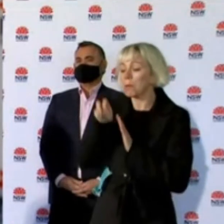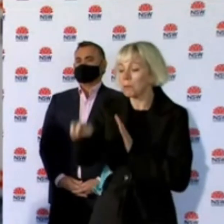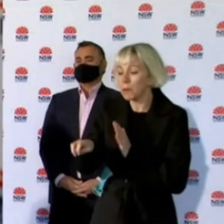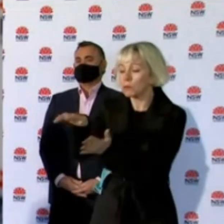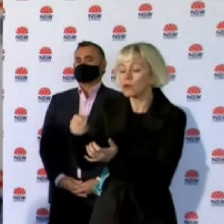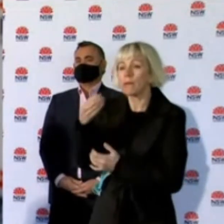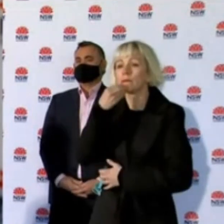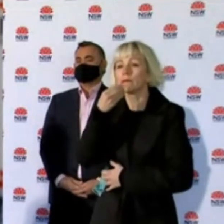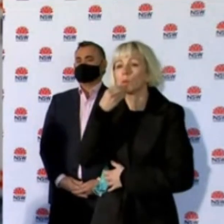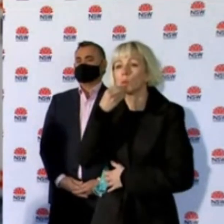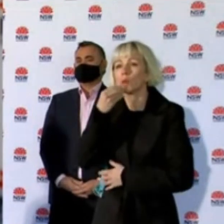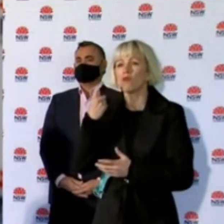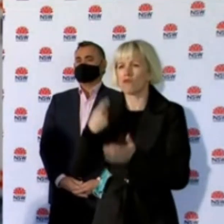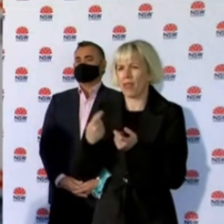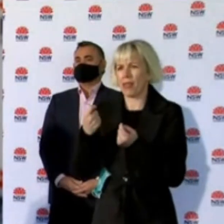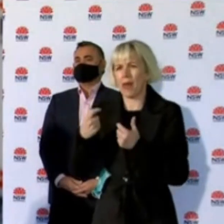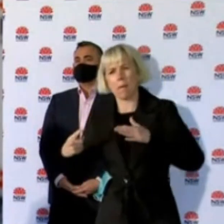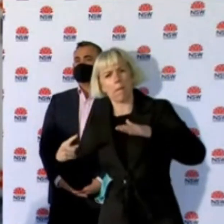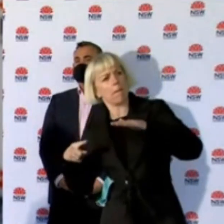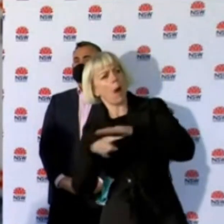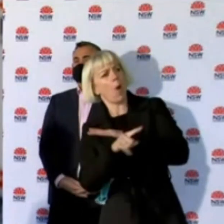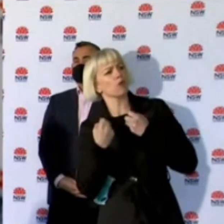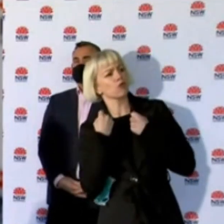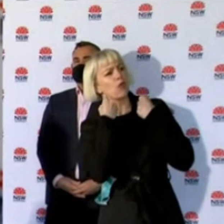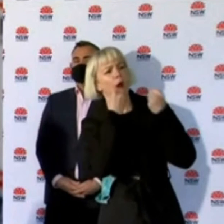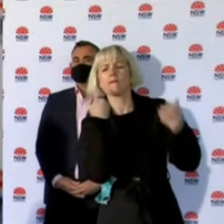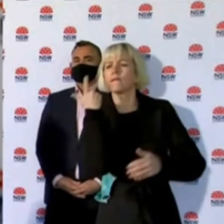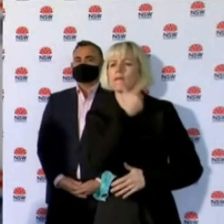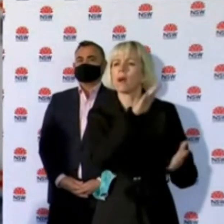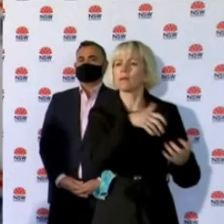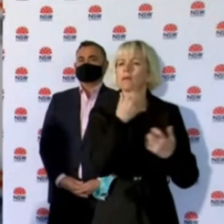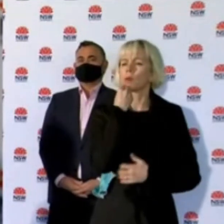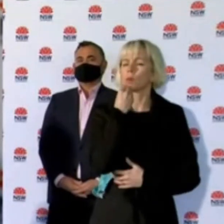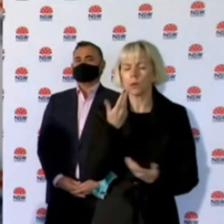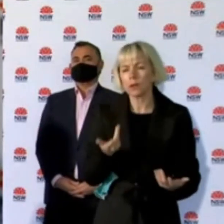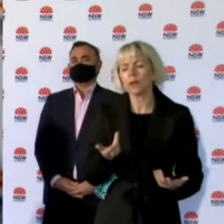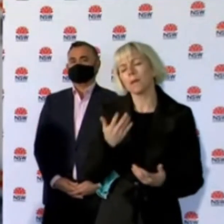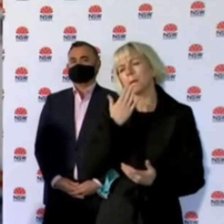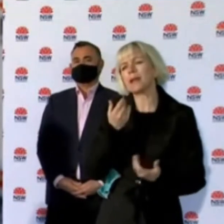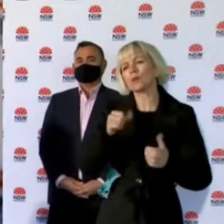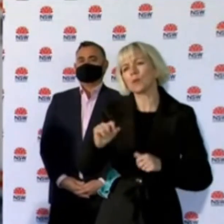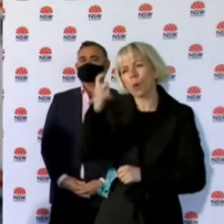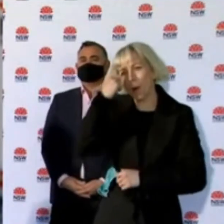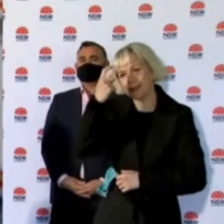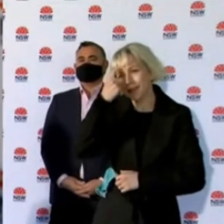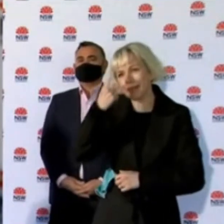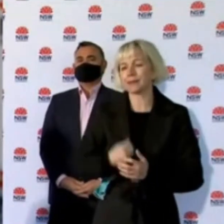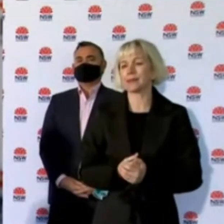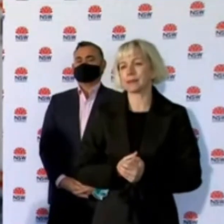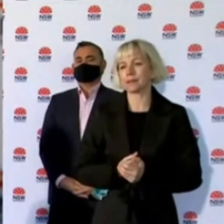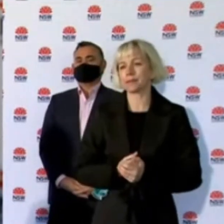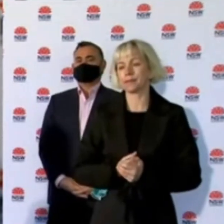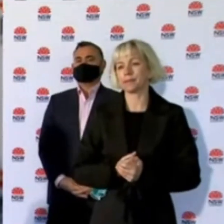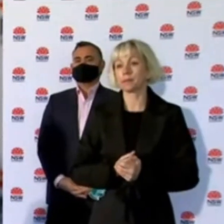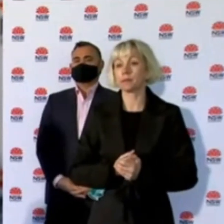next supermarket. So we are applying common sense as well as the health orders, and that's how we've gotten through this in the last 18 months. But please know the